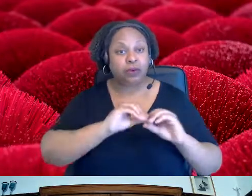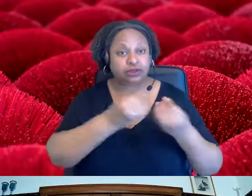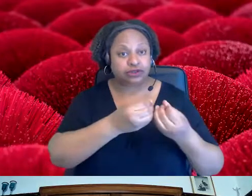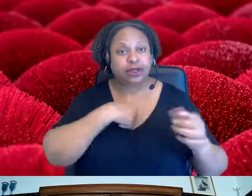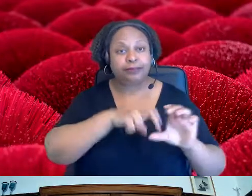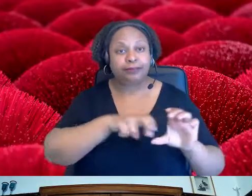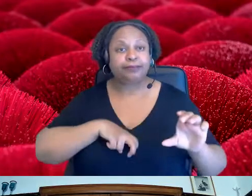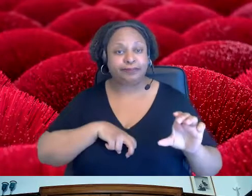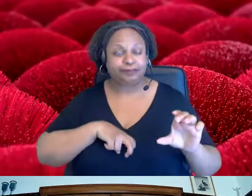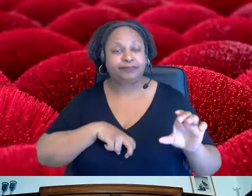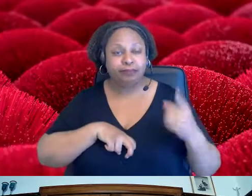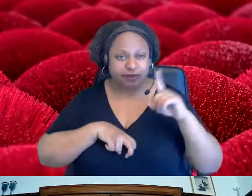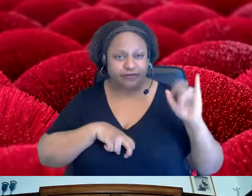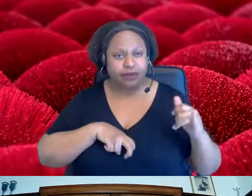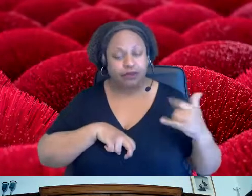that,